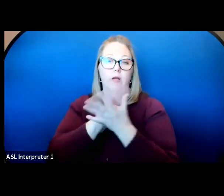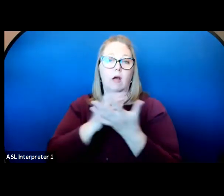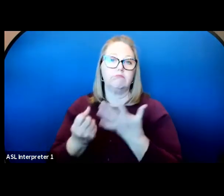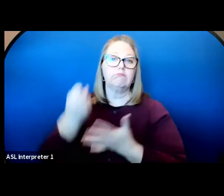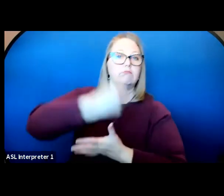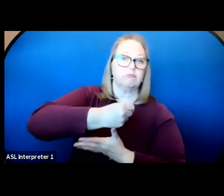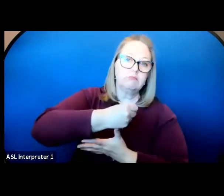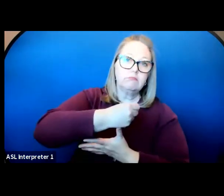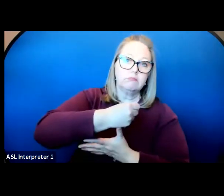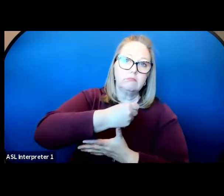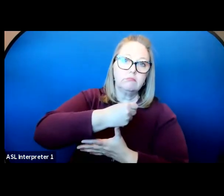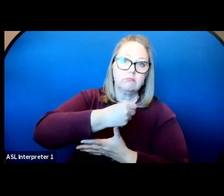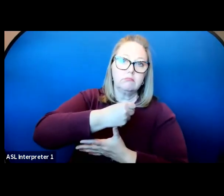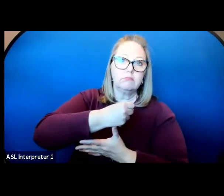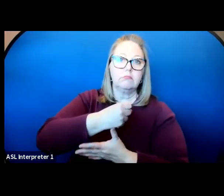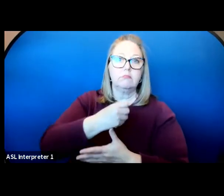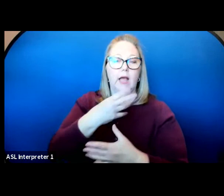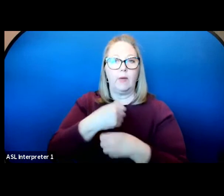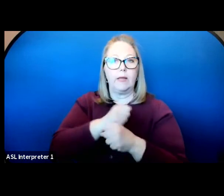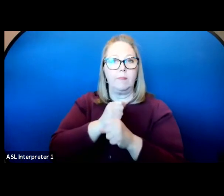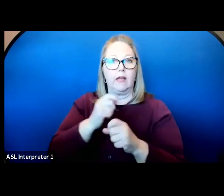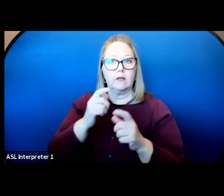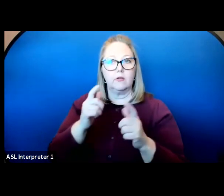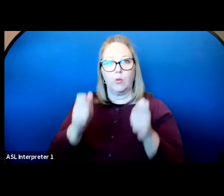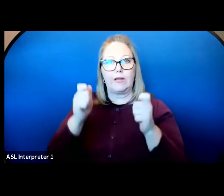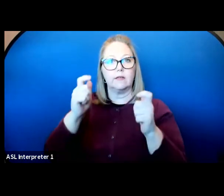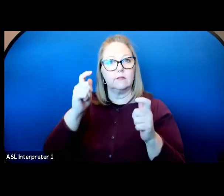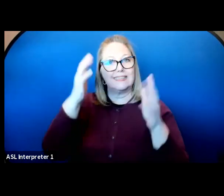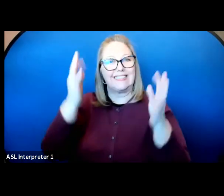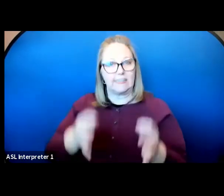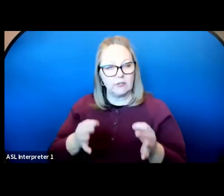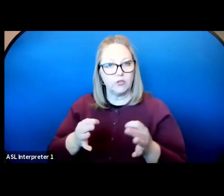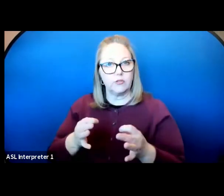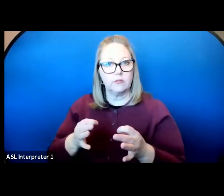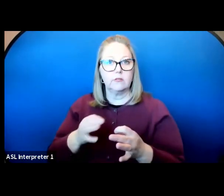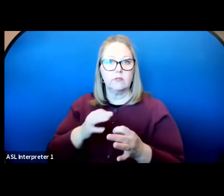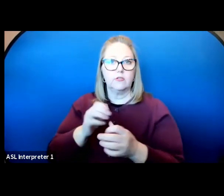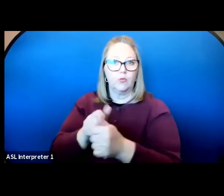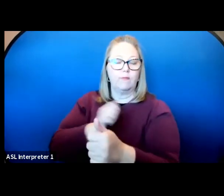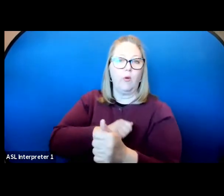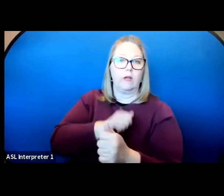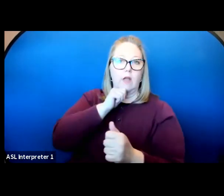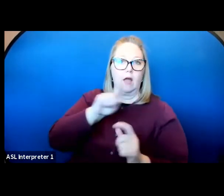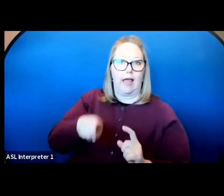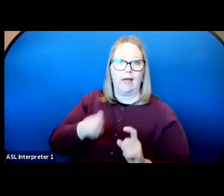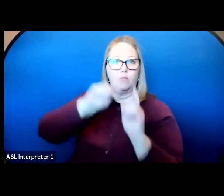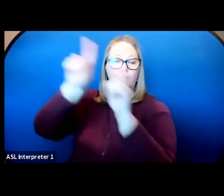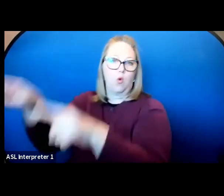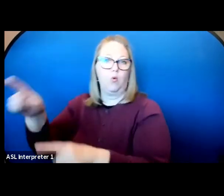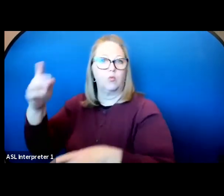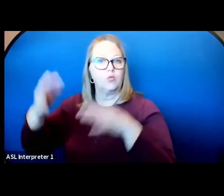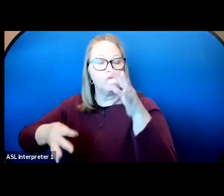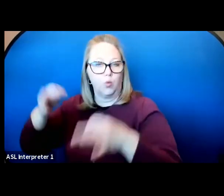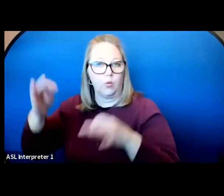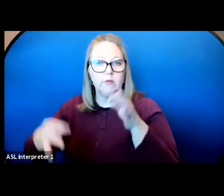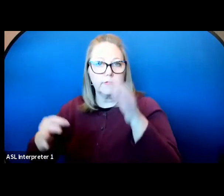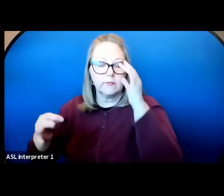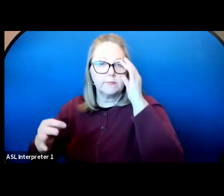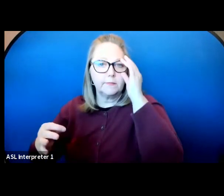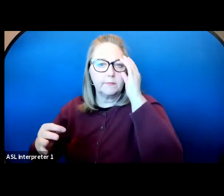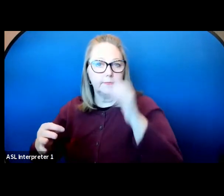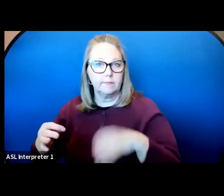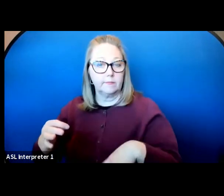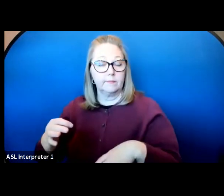get those decisions in a very quick and timely manner so that cases do not end up in the courts when